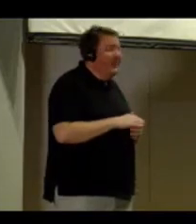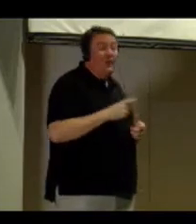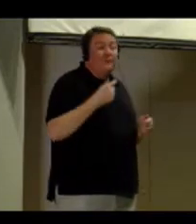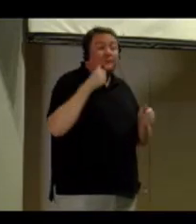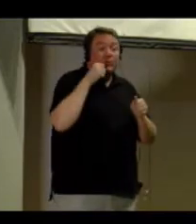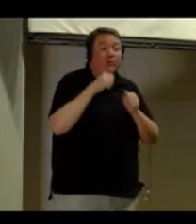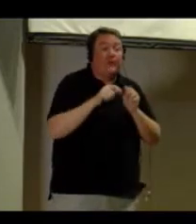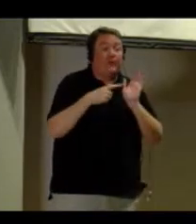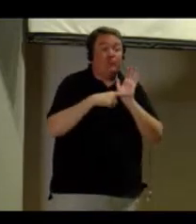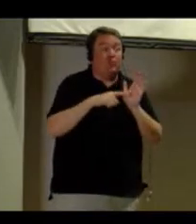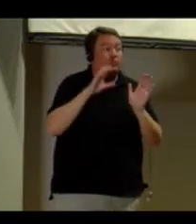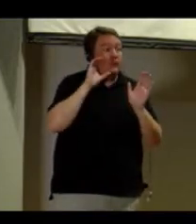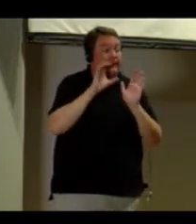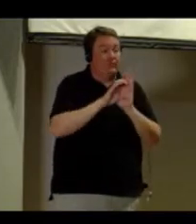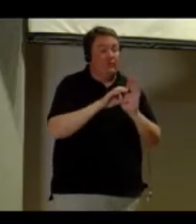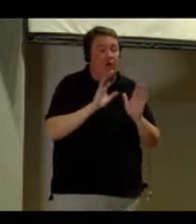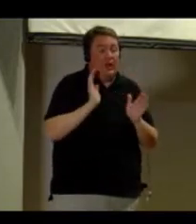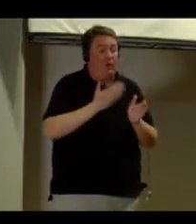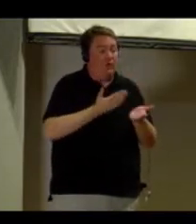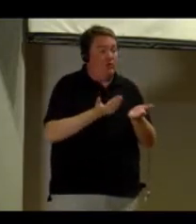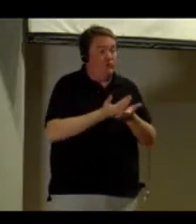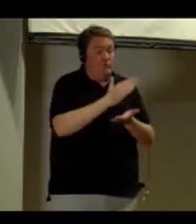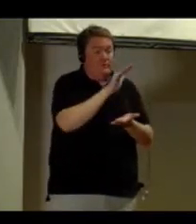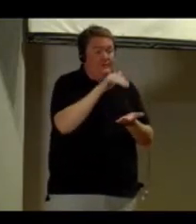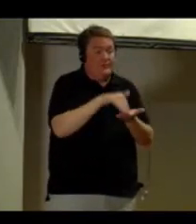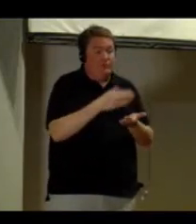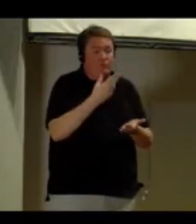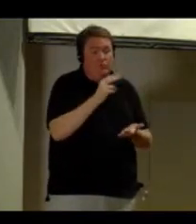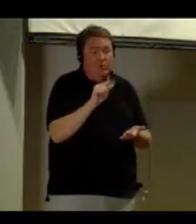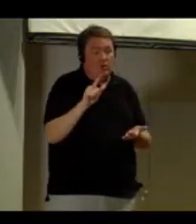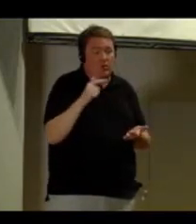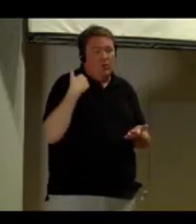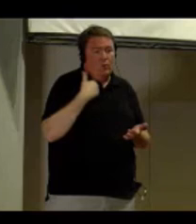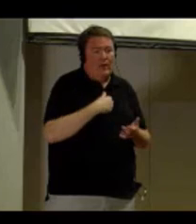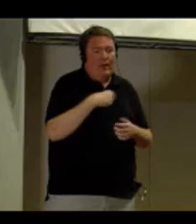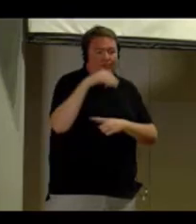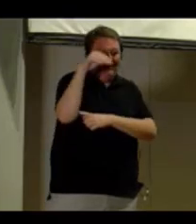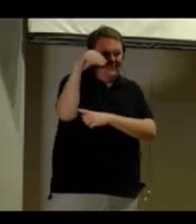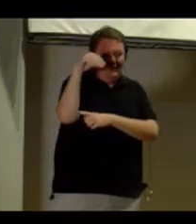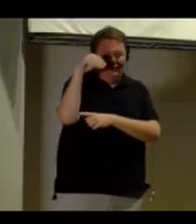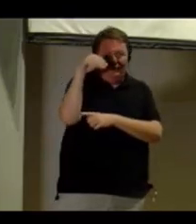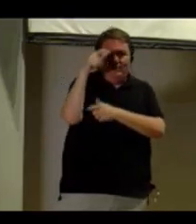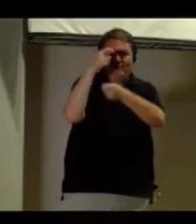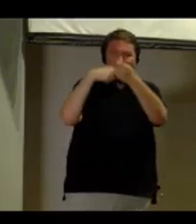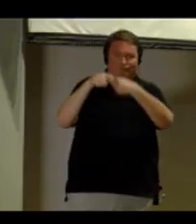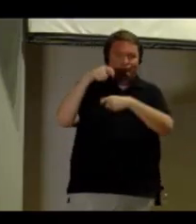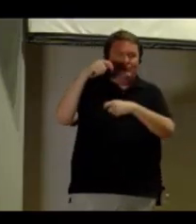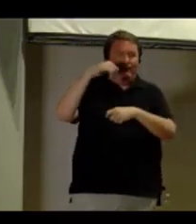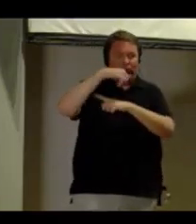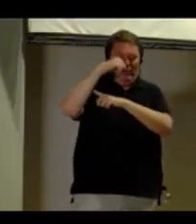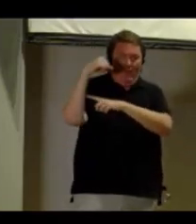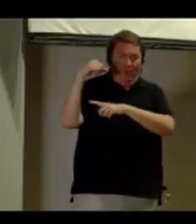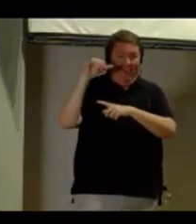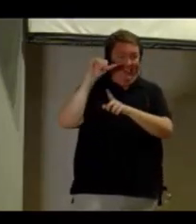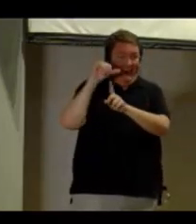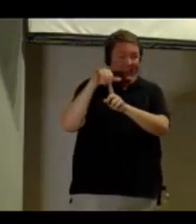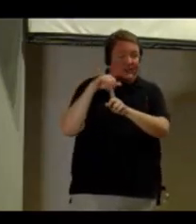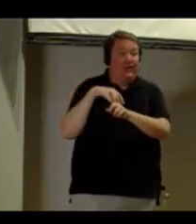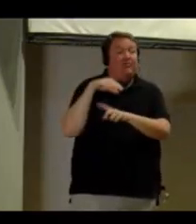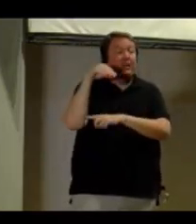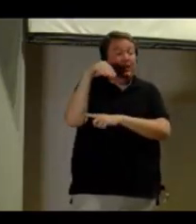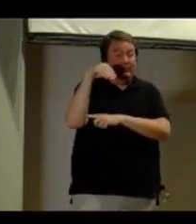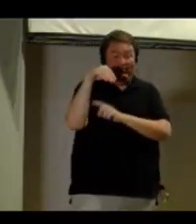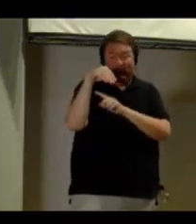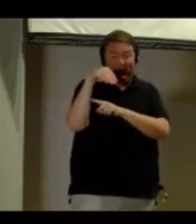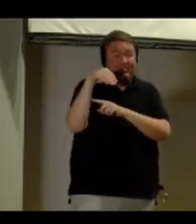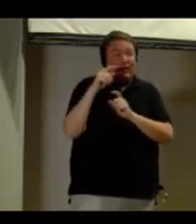we of our new central hall, where we've taken a Diplodocus cast out and put a new whale in. We're using that. That Diplodocus was actually